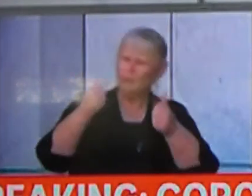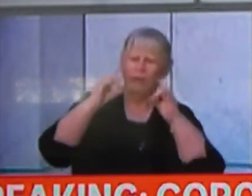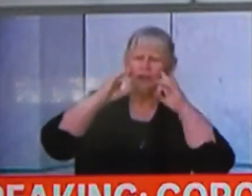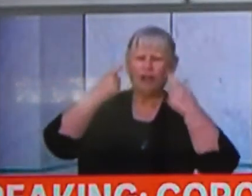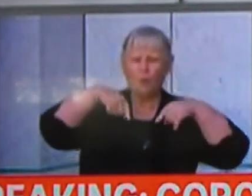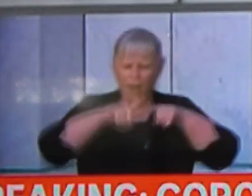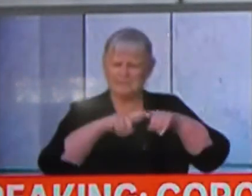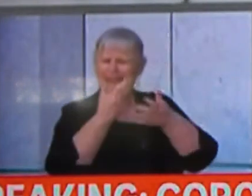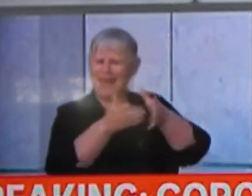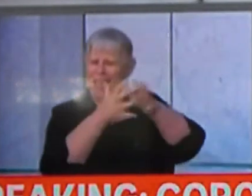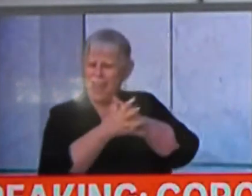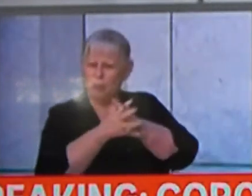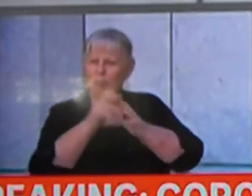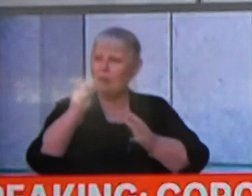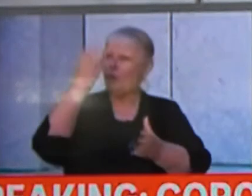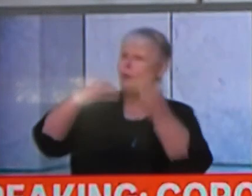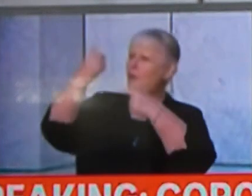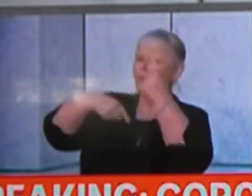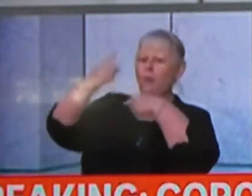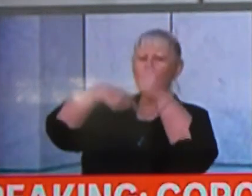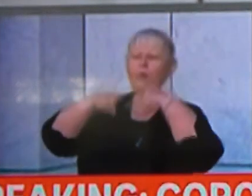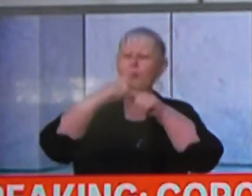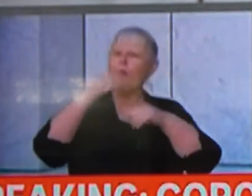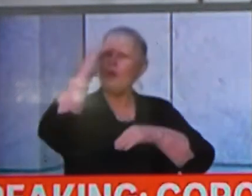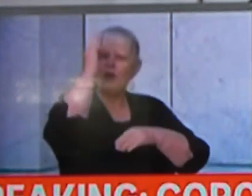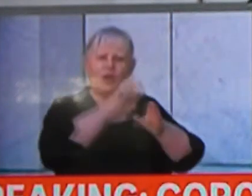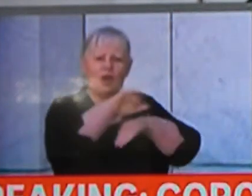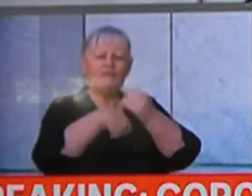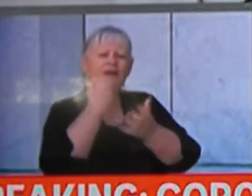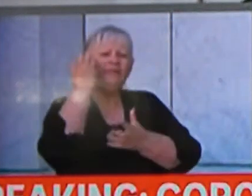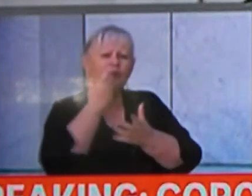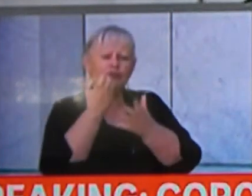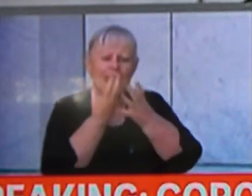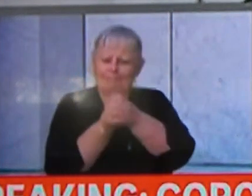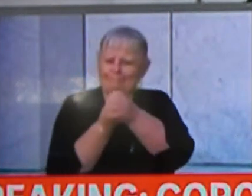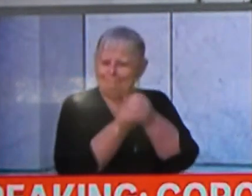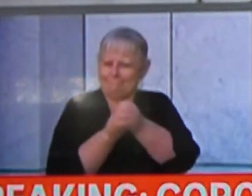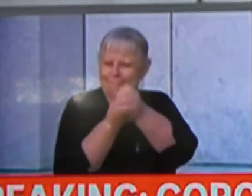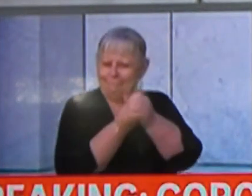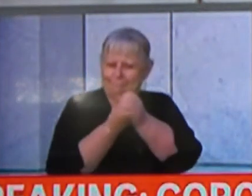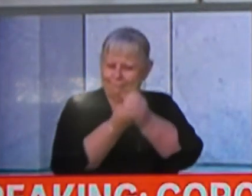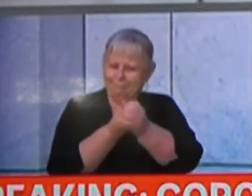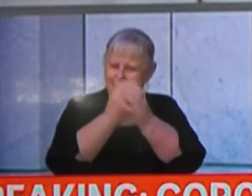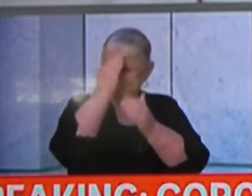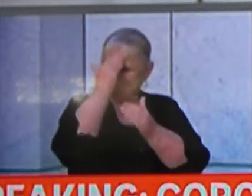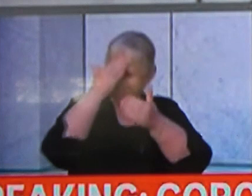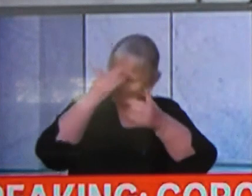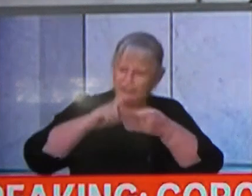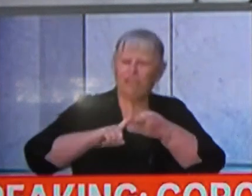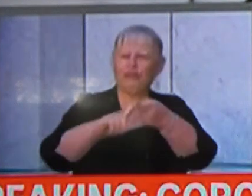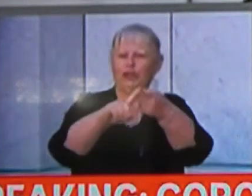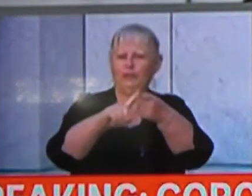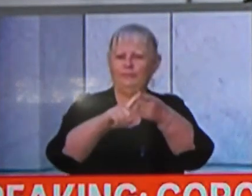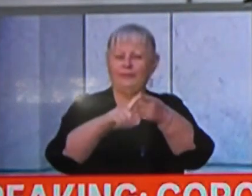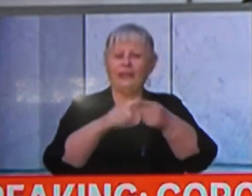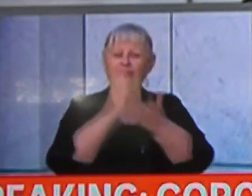of the lessons that they have passed on to us about how we can stick together to stick this through, to build a bridge